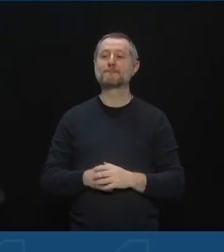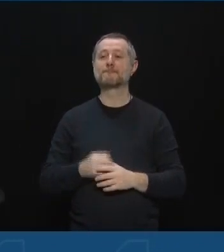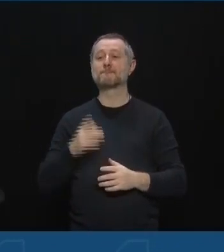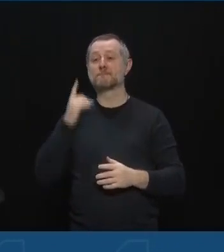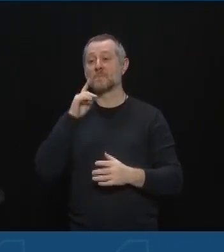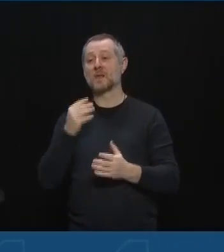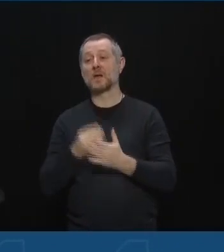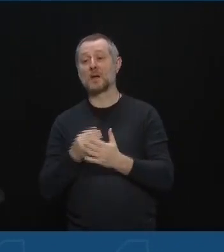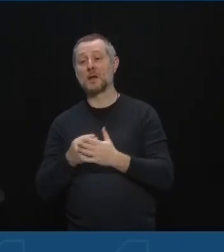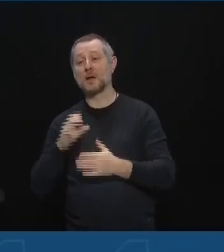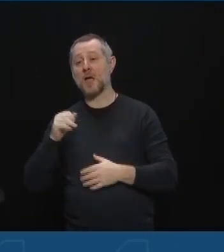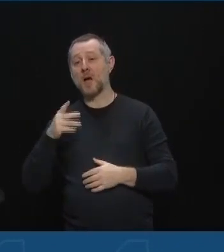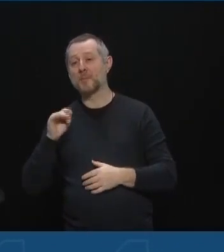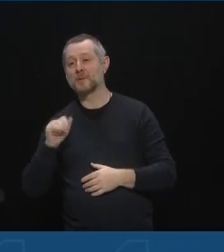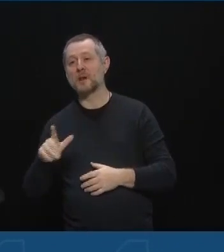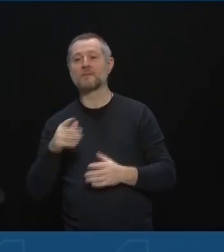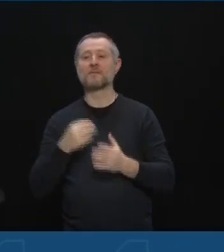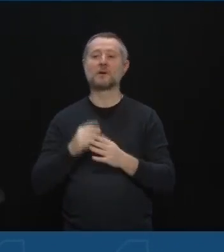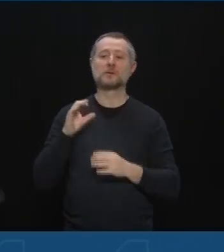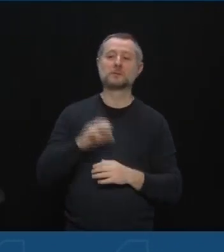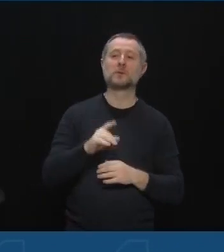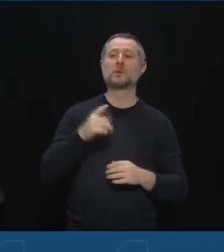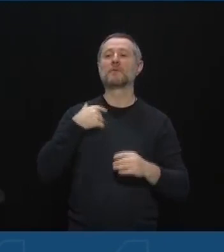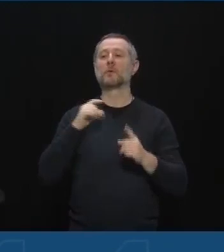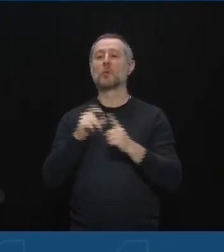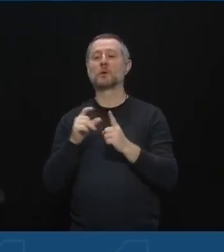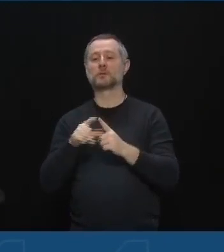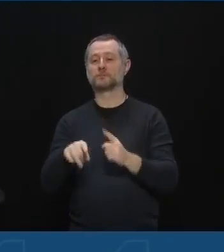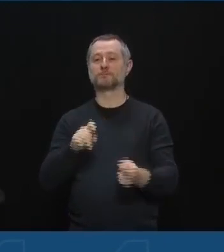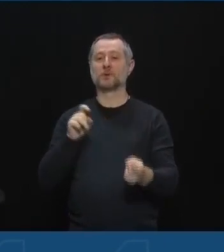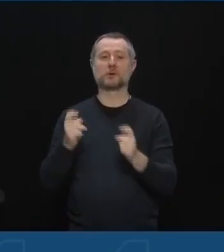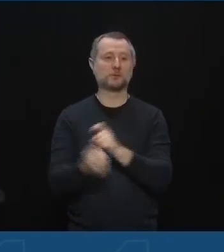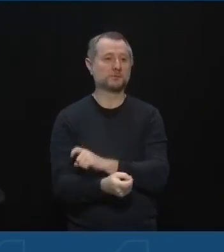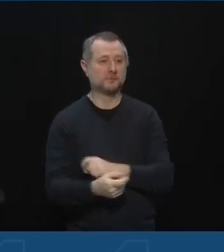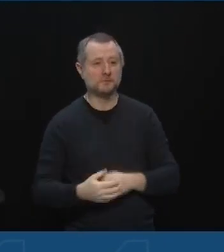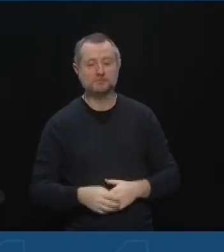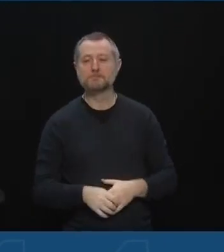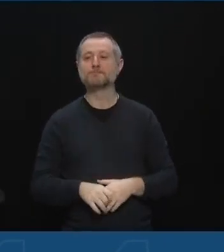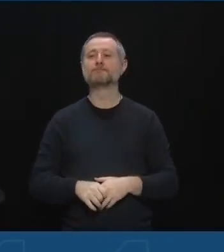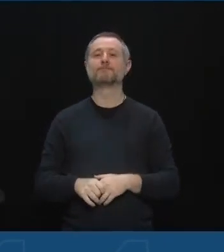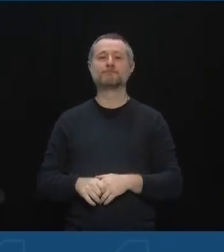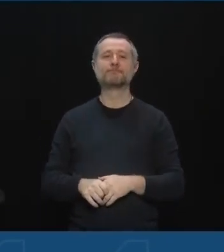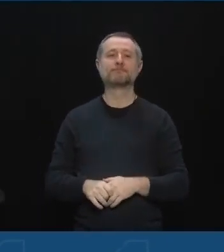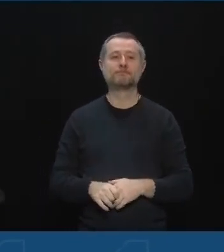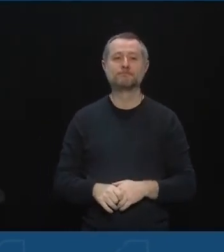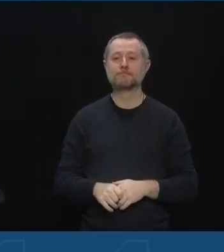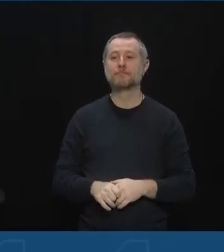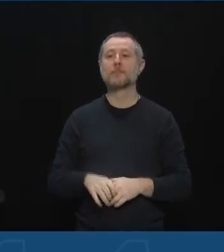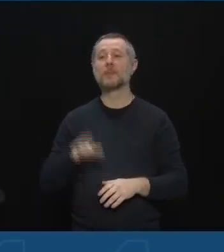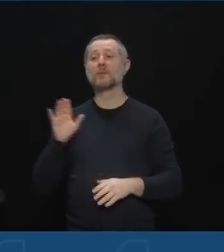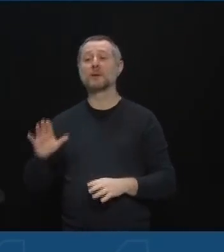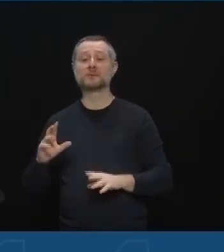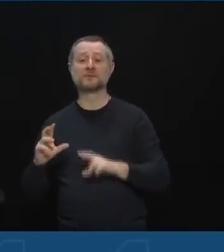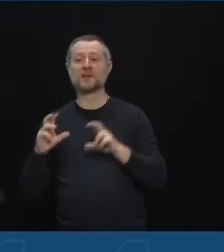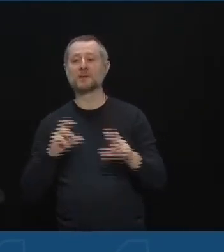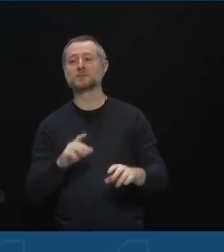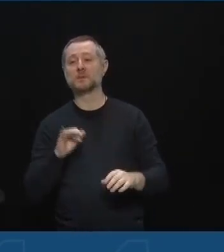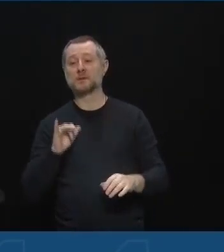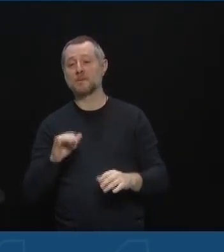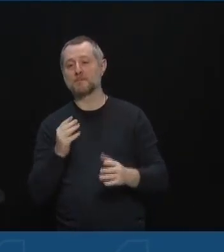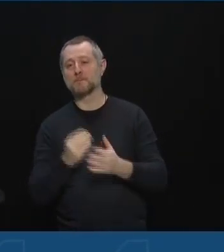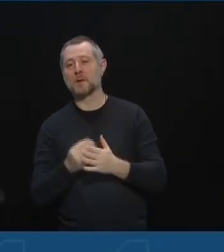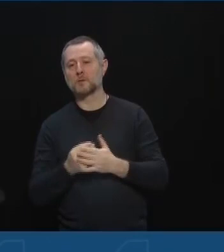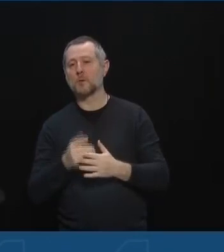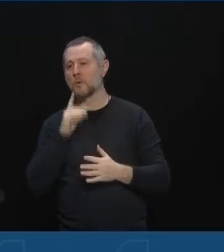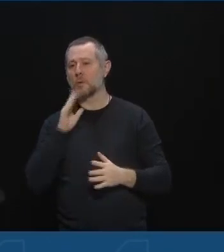word transformational does not even begin to describe the monumental level of investment these funds would generate for our